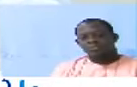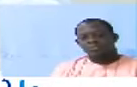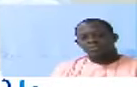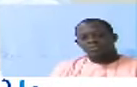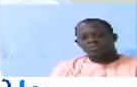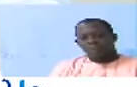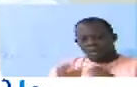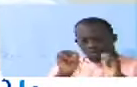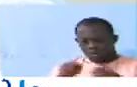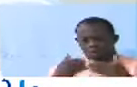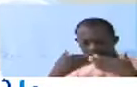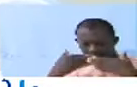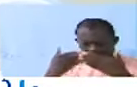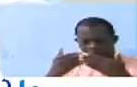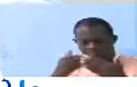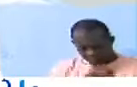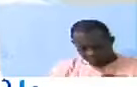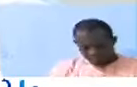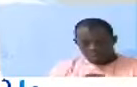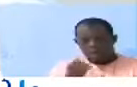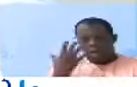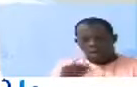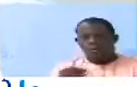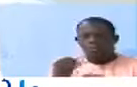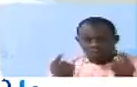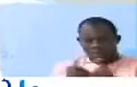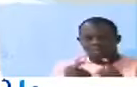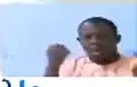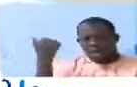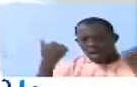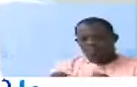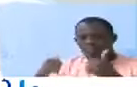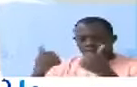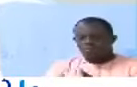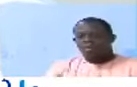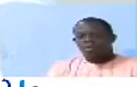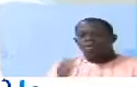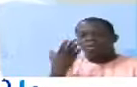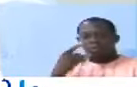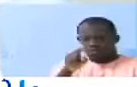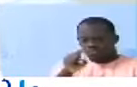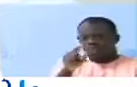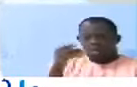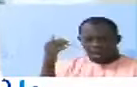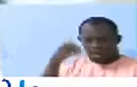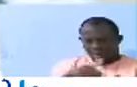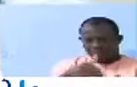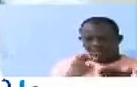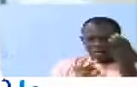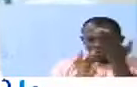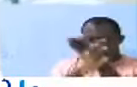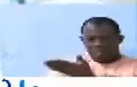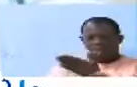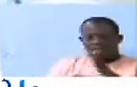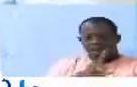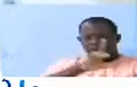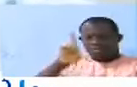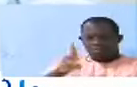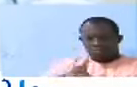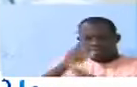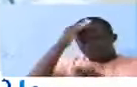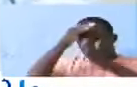Fajara Barracks? Silang ni mbedara ni momentu ndio mbedara silang isa fono nye kul tamata nyari le biringal tata fo alfurata Fajara